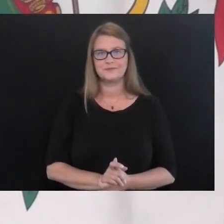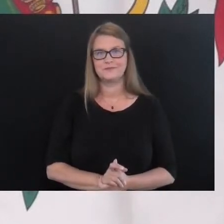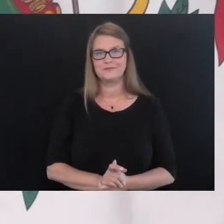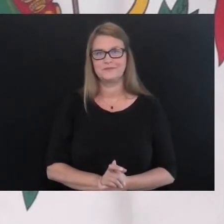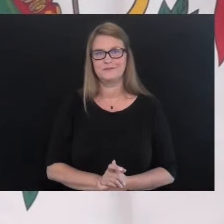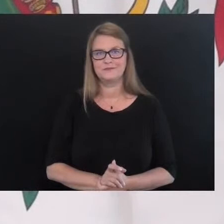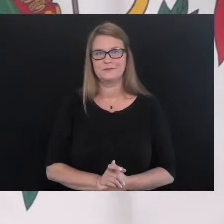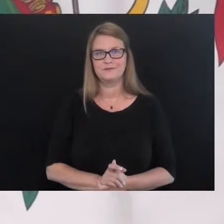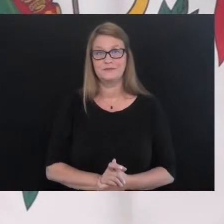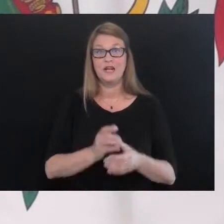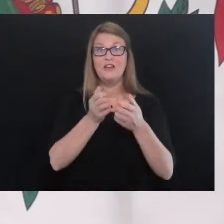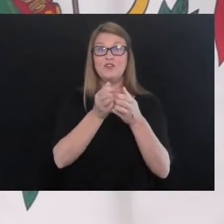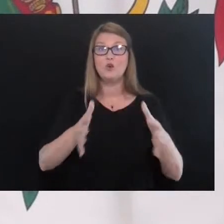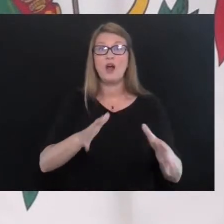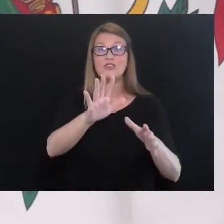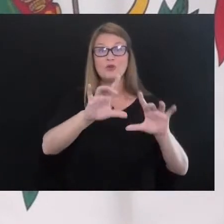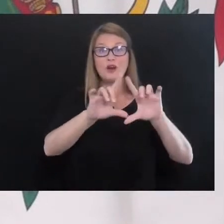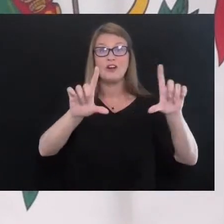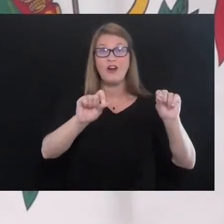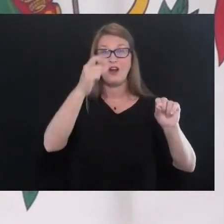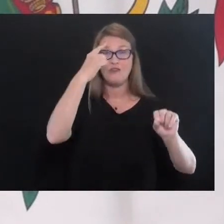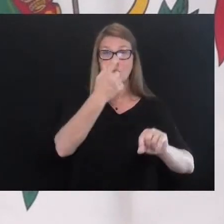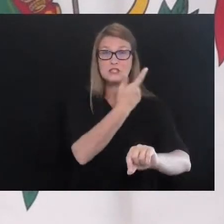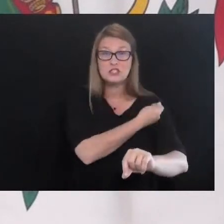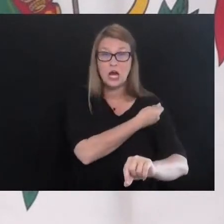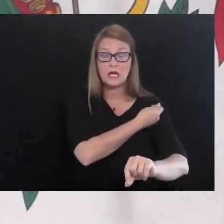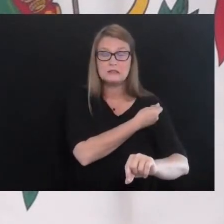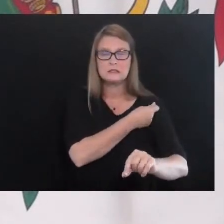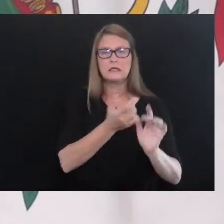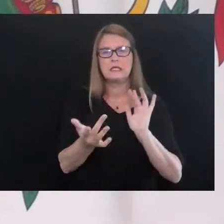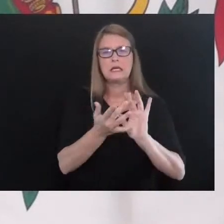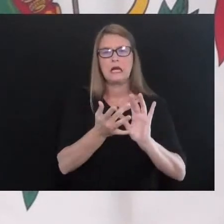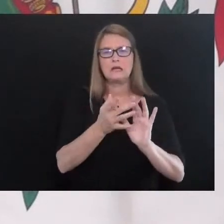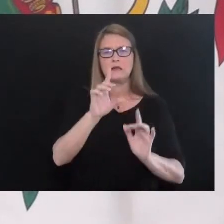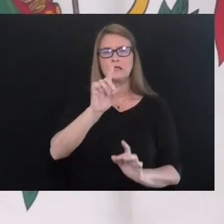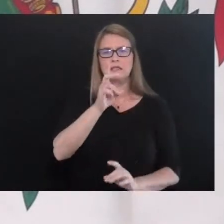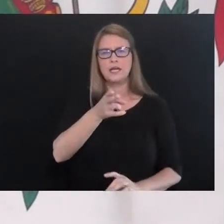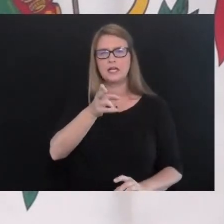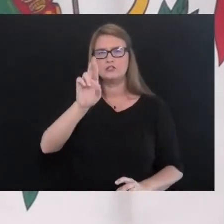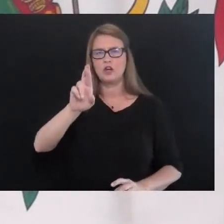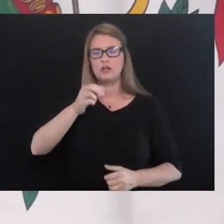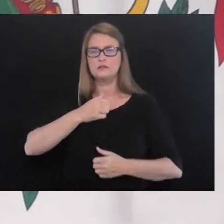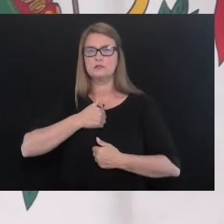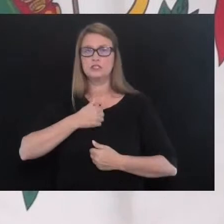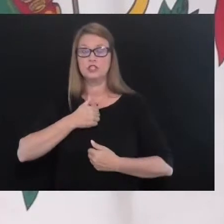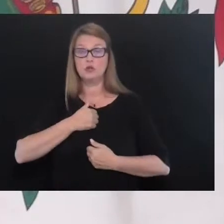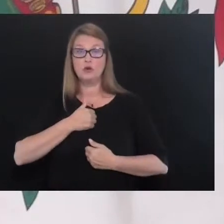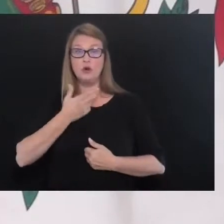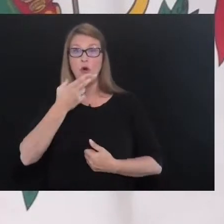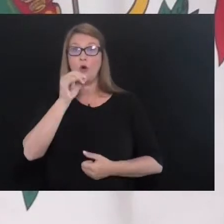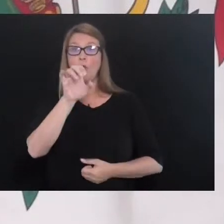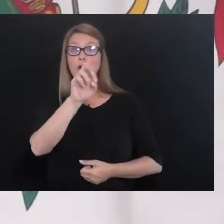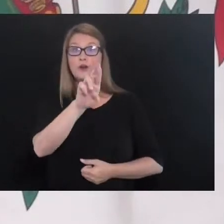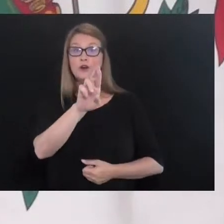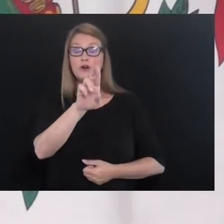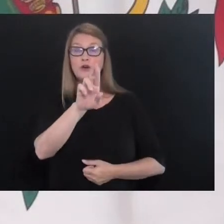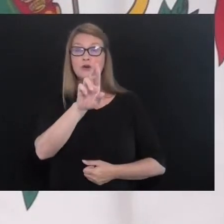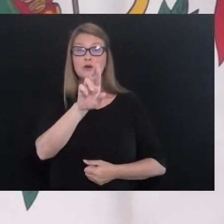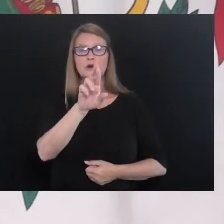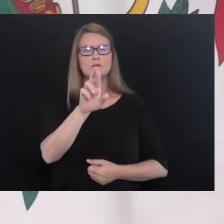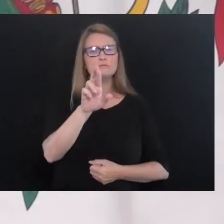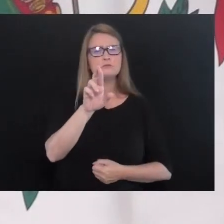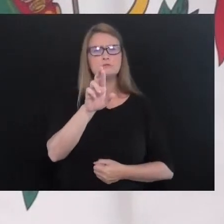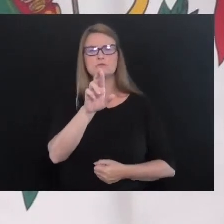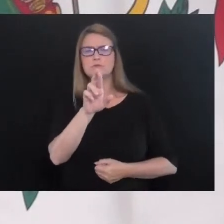If you lost your card, contact us. You know, General, I guess maybe, you know, General, you